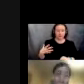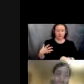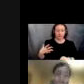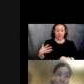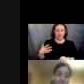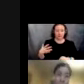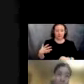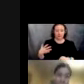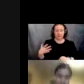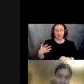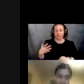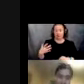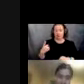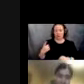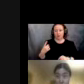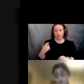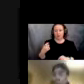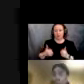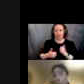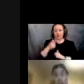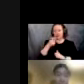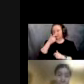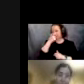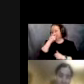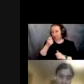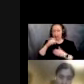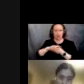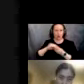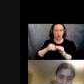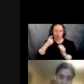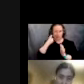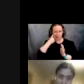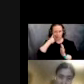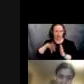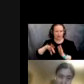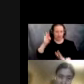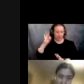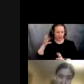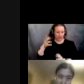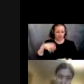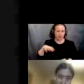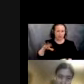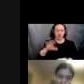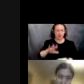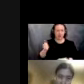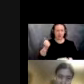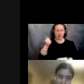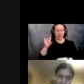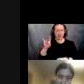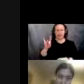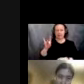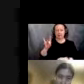one of the most interesting stories that I found actually fairly recently, so around